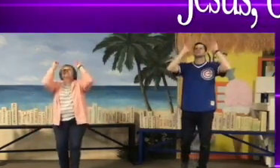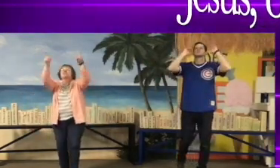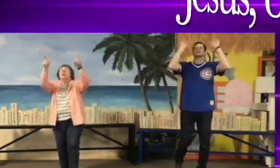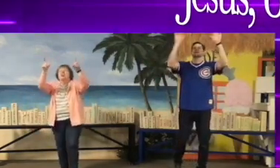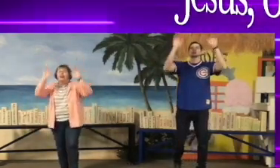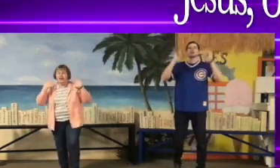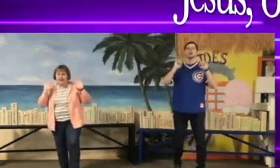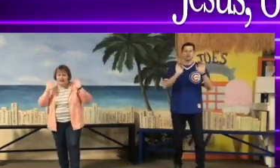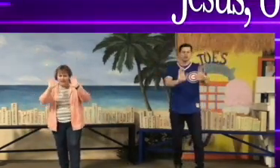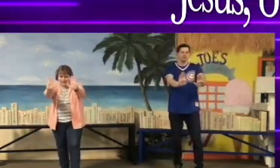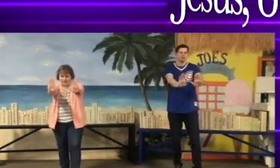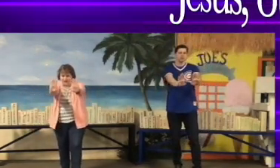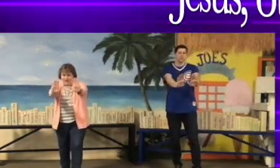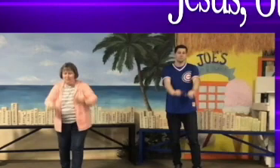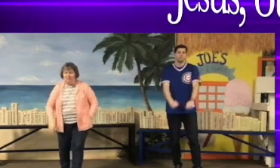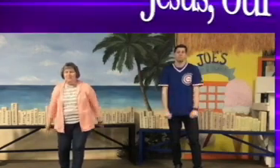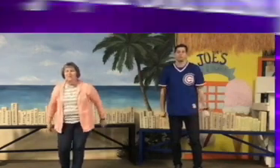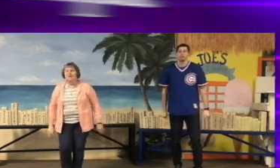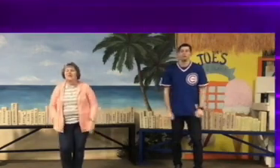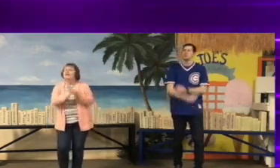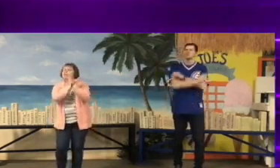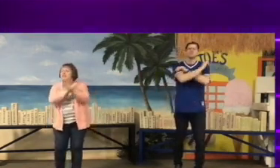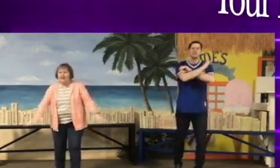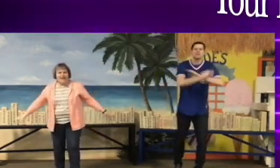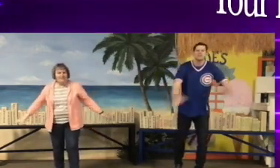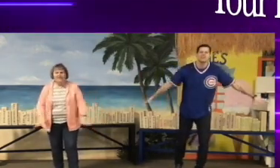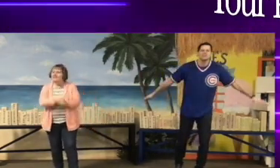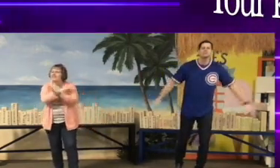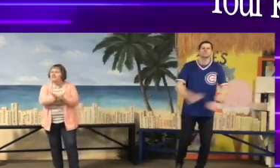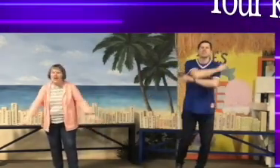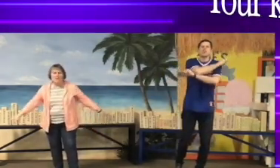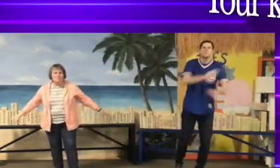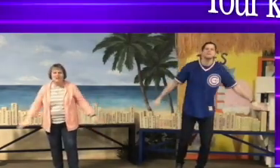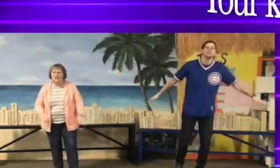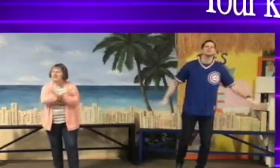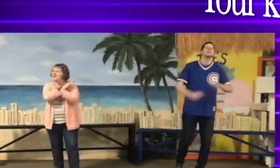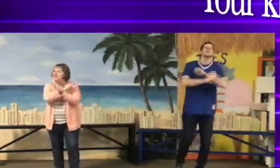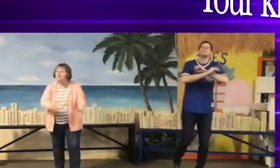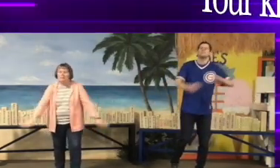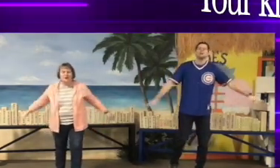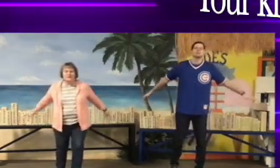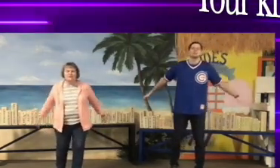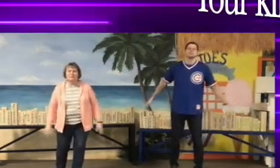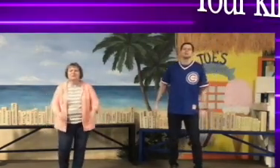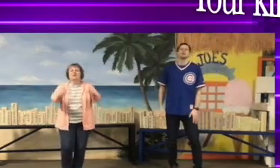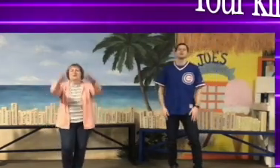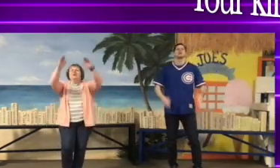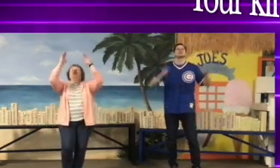Shall be in.